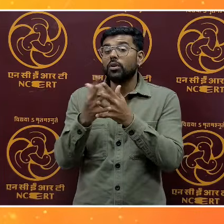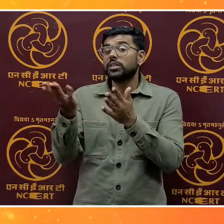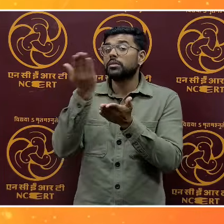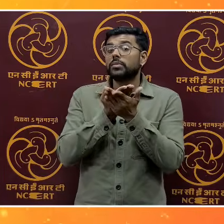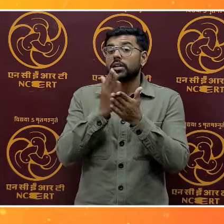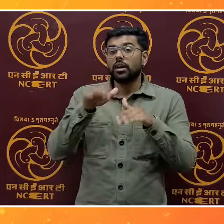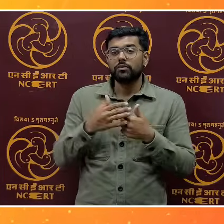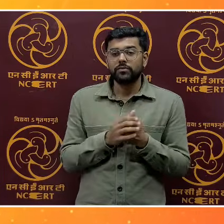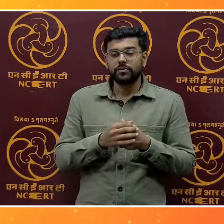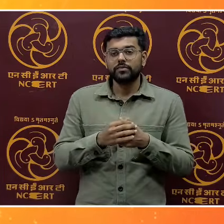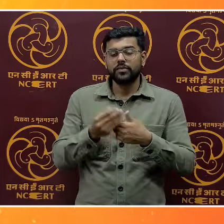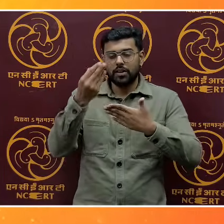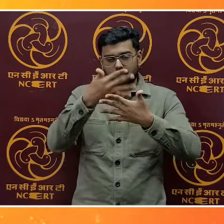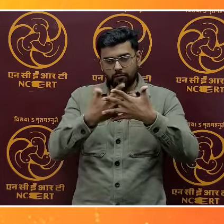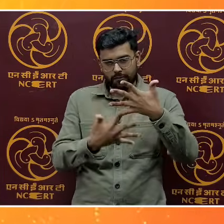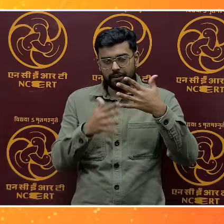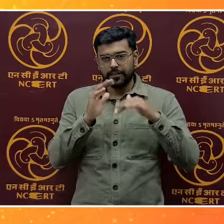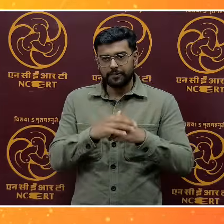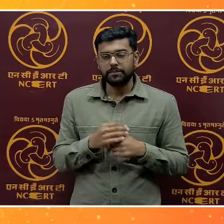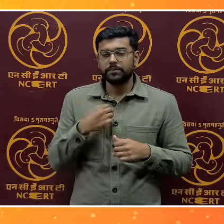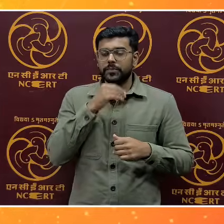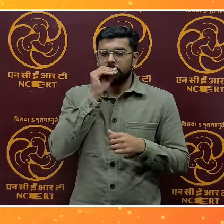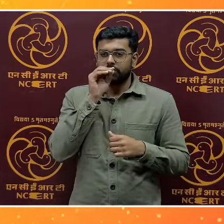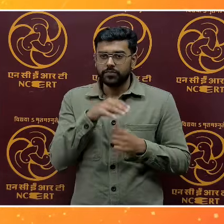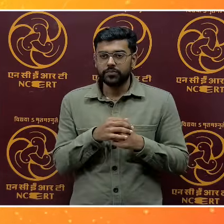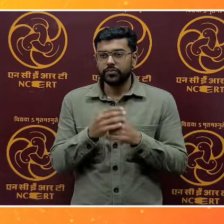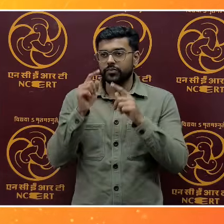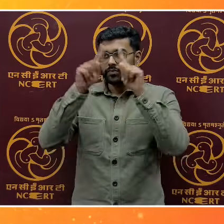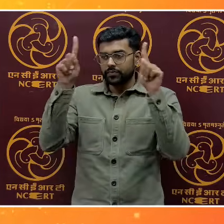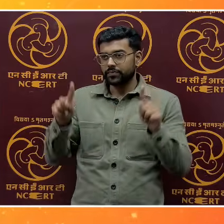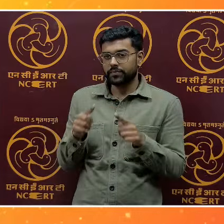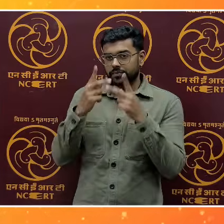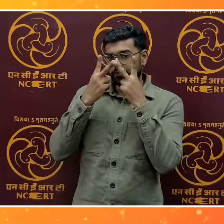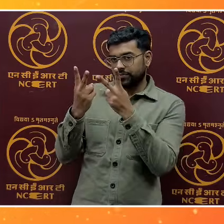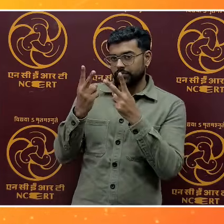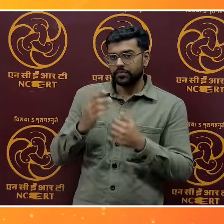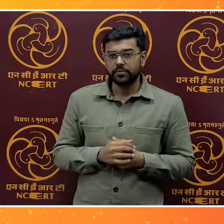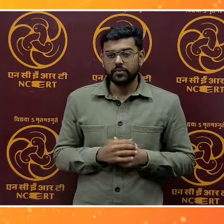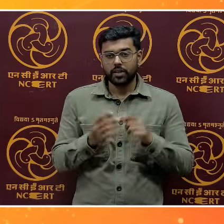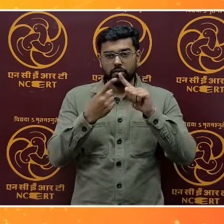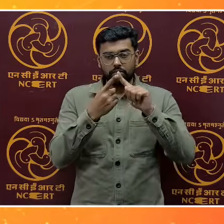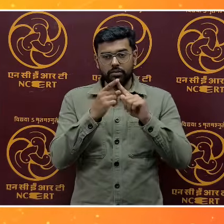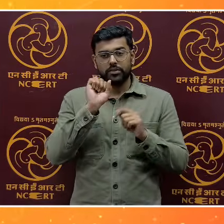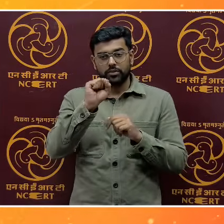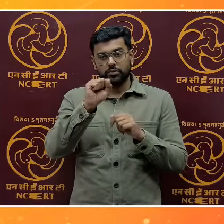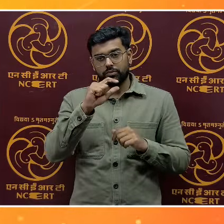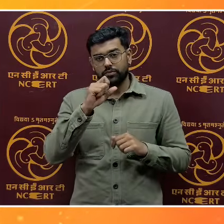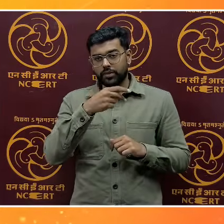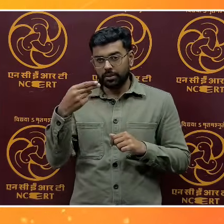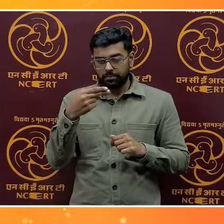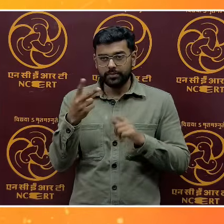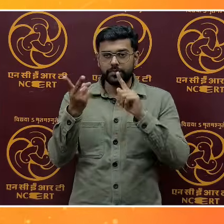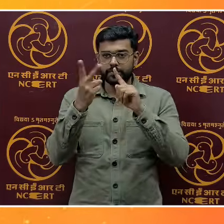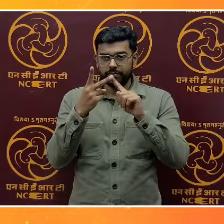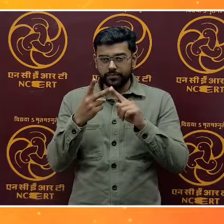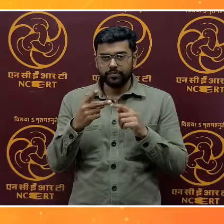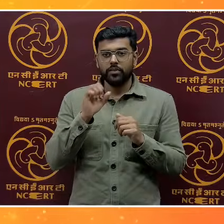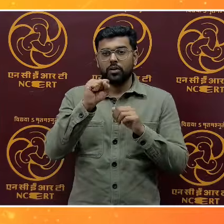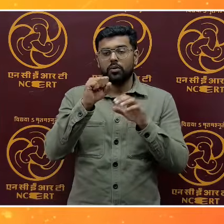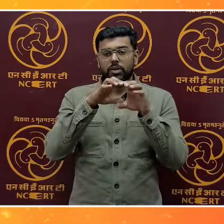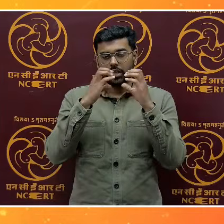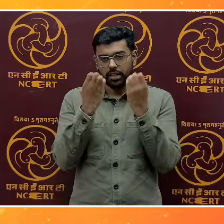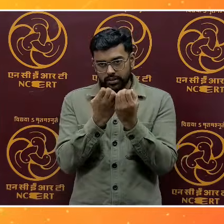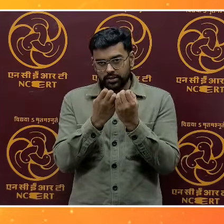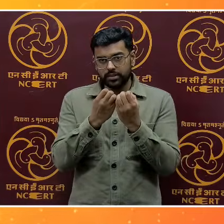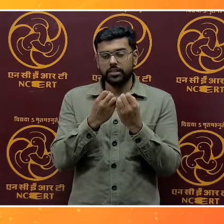yours in a particular format, and you can see the format on your screens. Firstly, please write your own name and then the class. Please